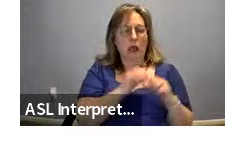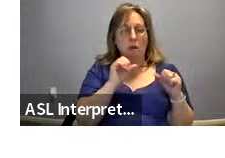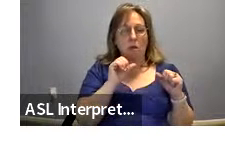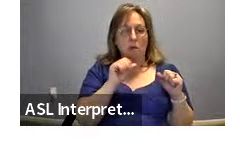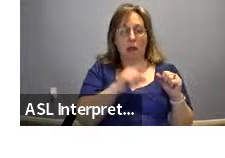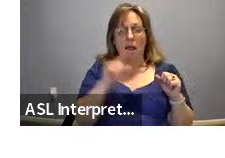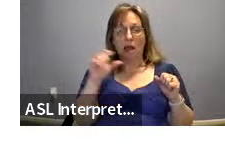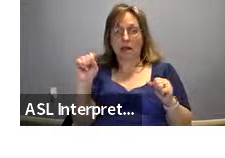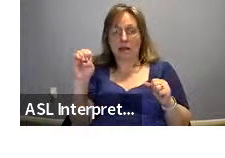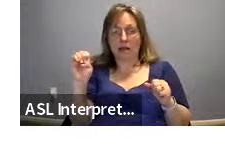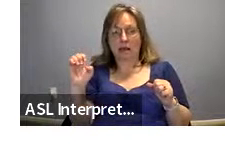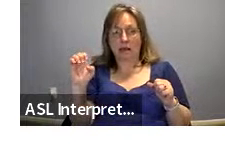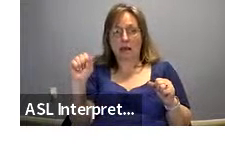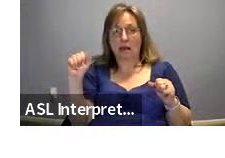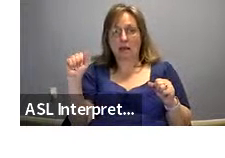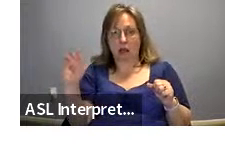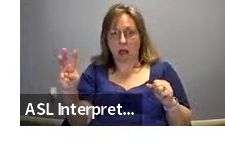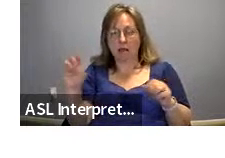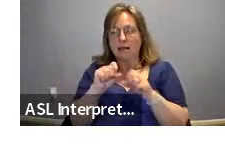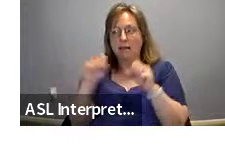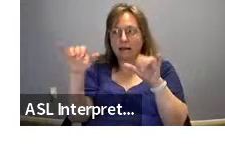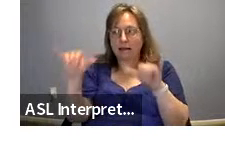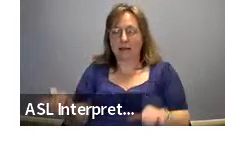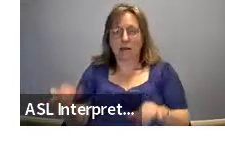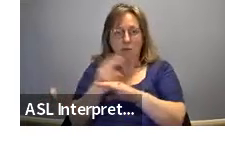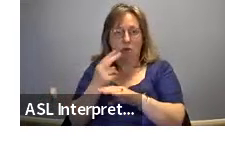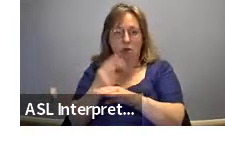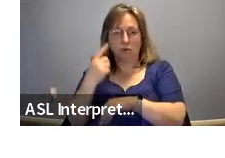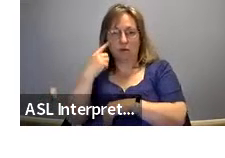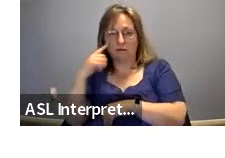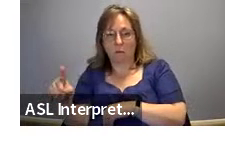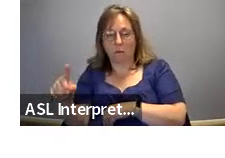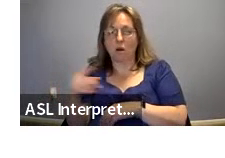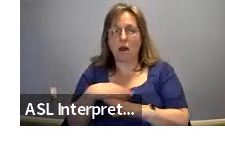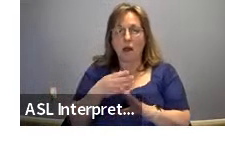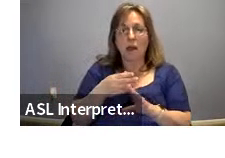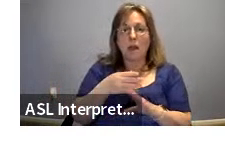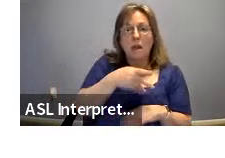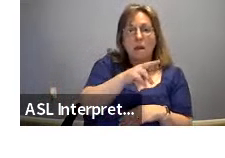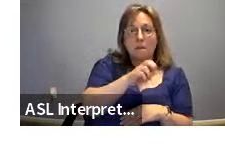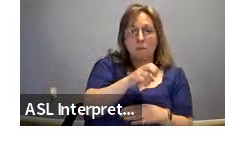Seesaw is the system that we use for grades pre-K through 2.